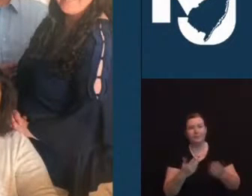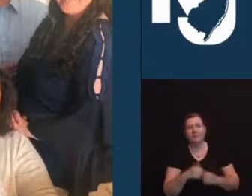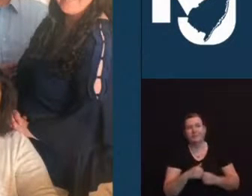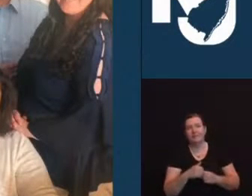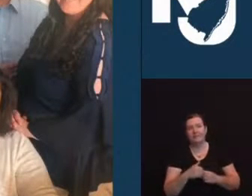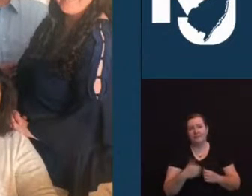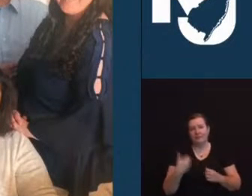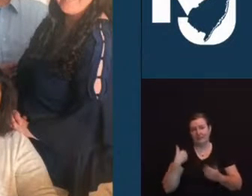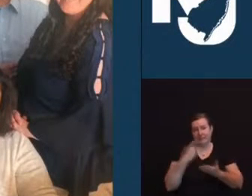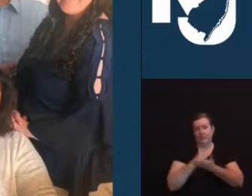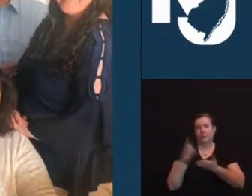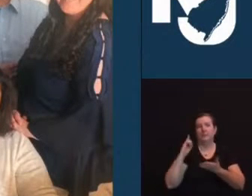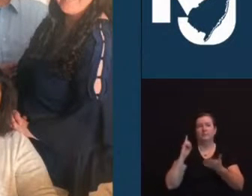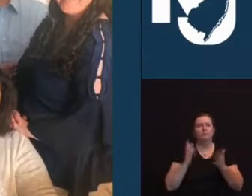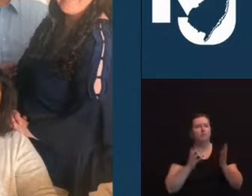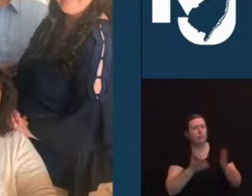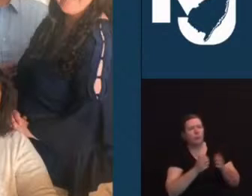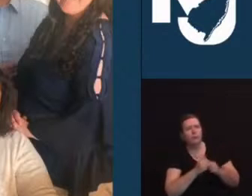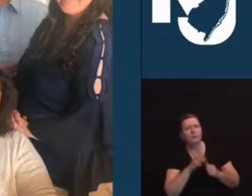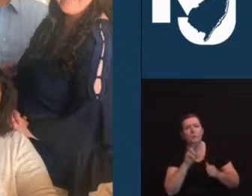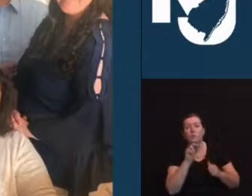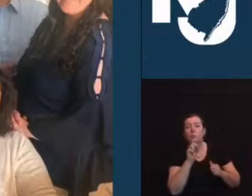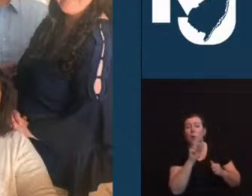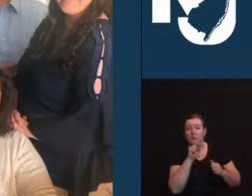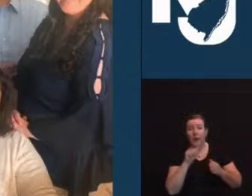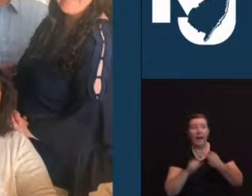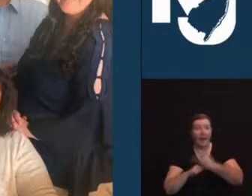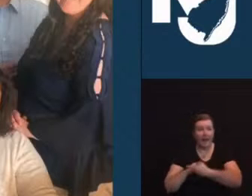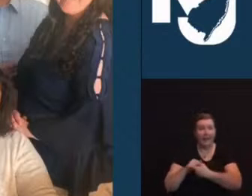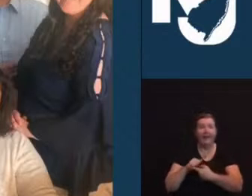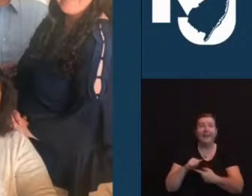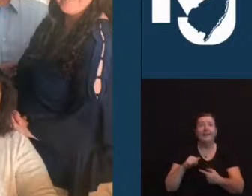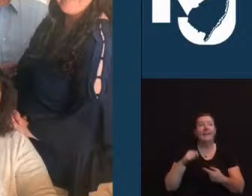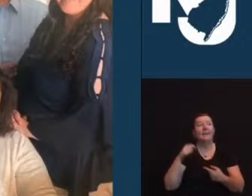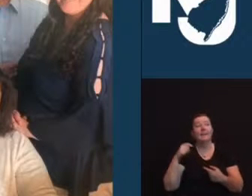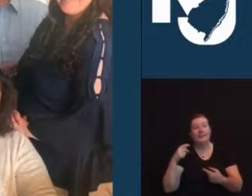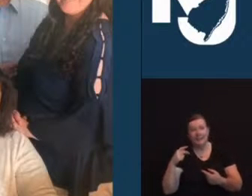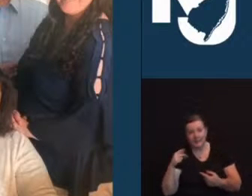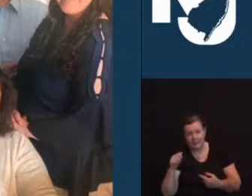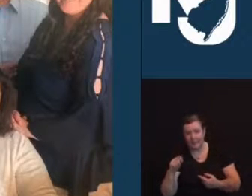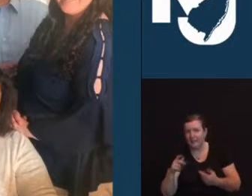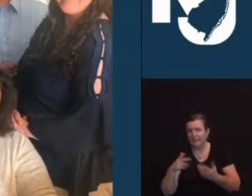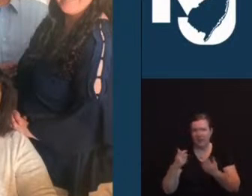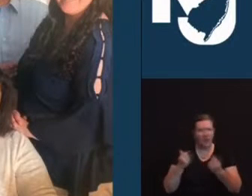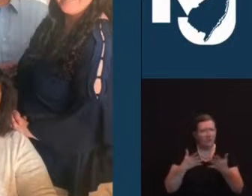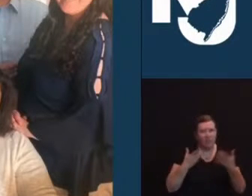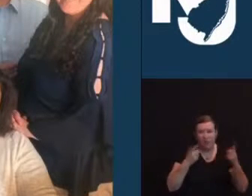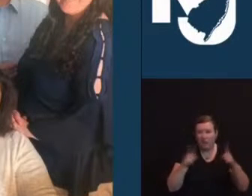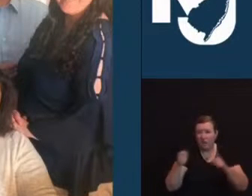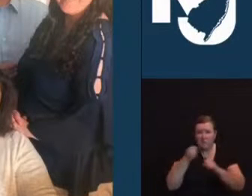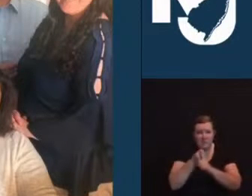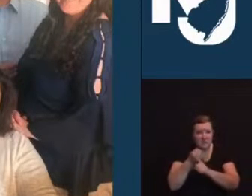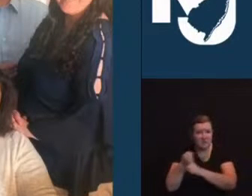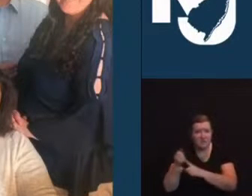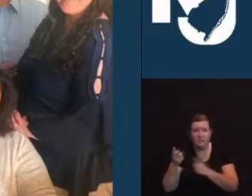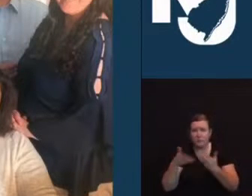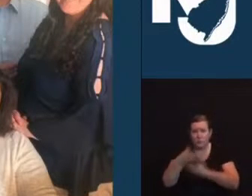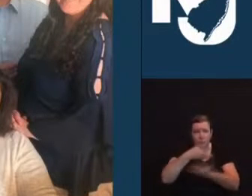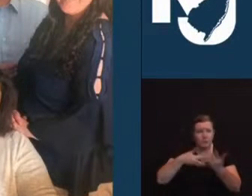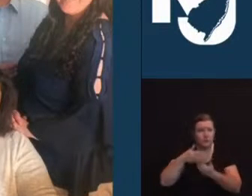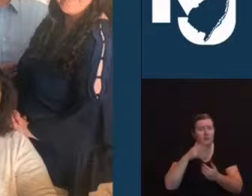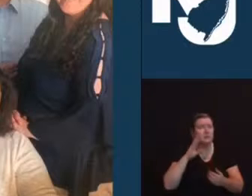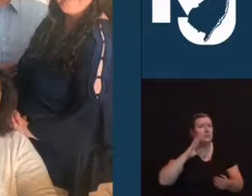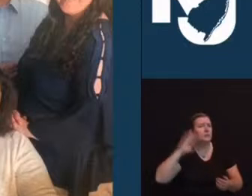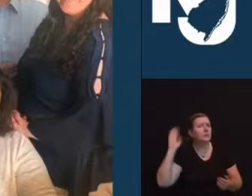and even with all that's going on around us, I know that we're going to beat this virus and get back to where Enjoy Your Party is once again back at